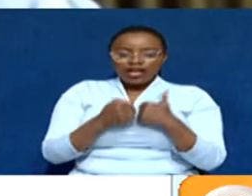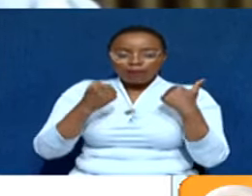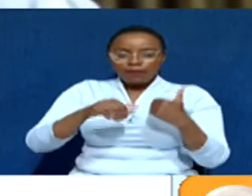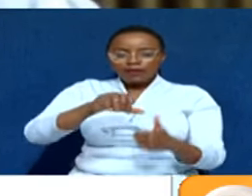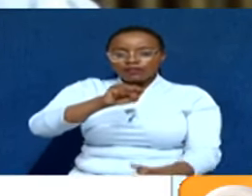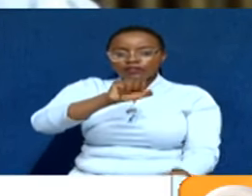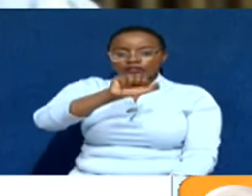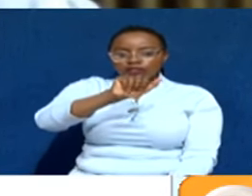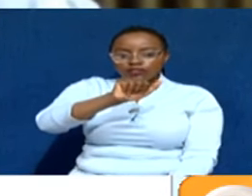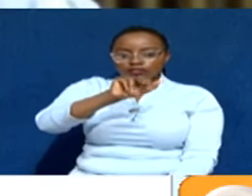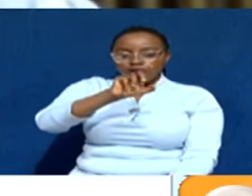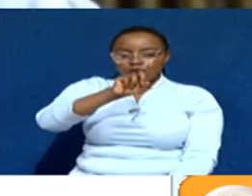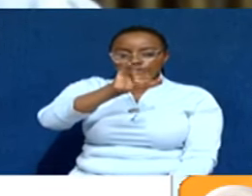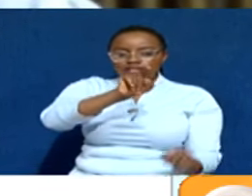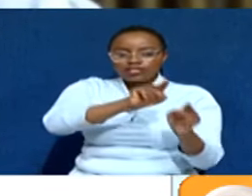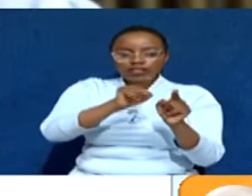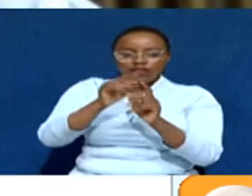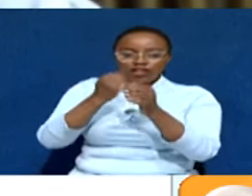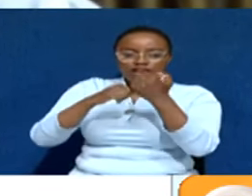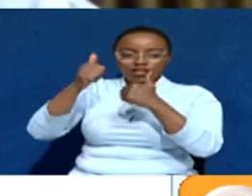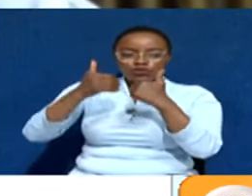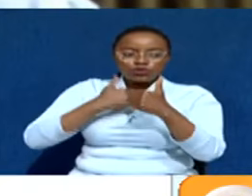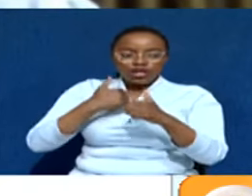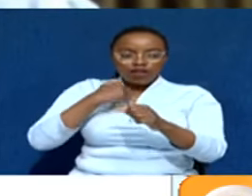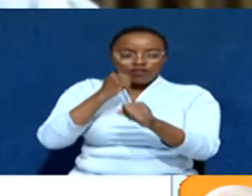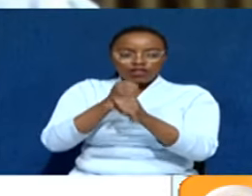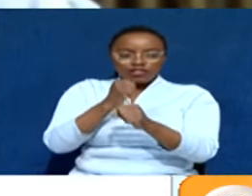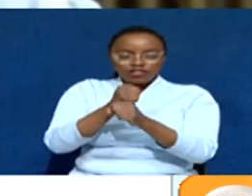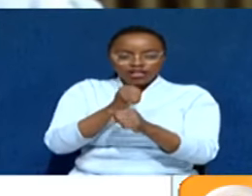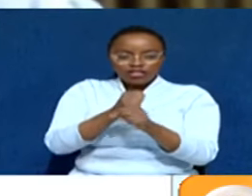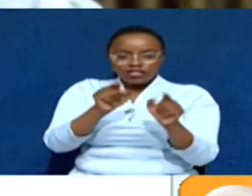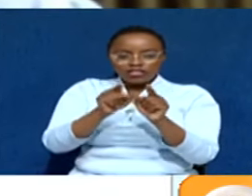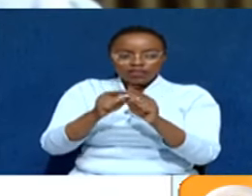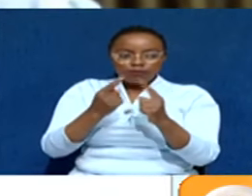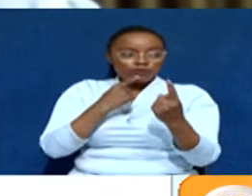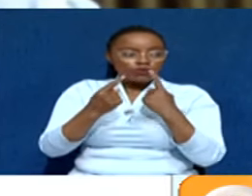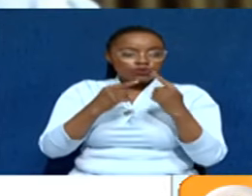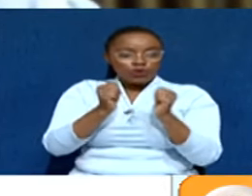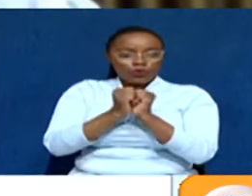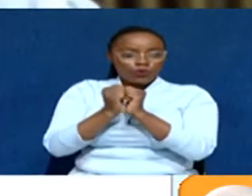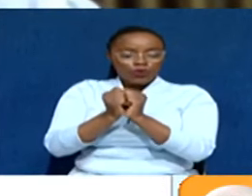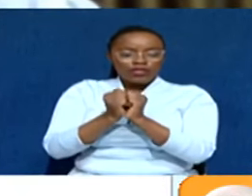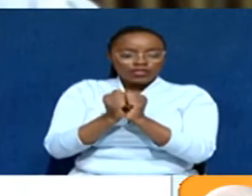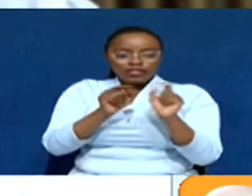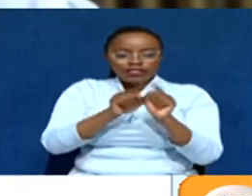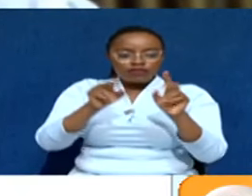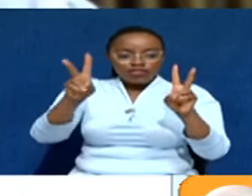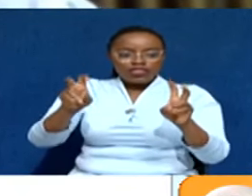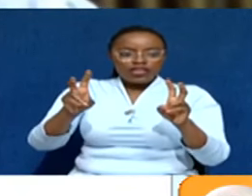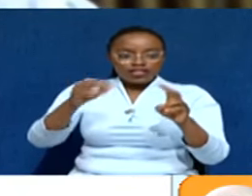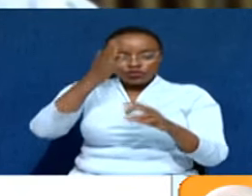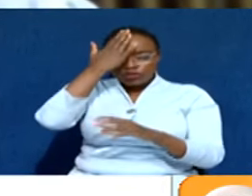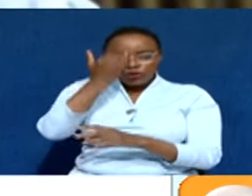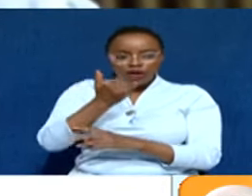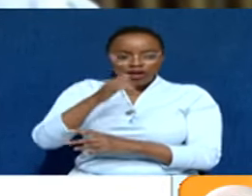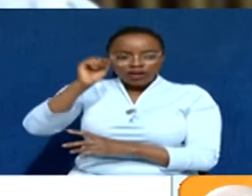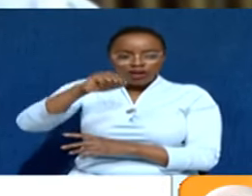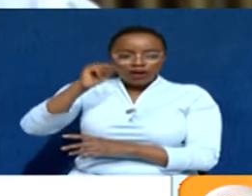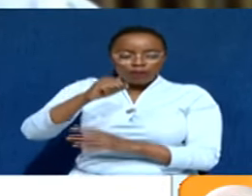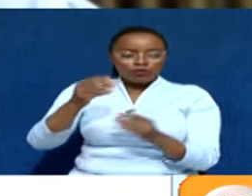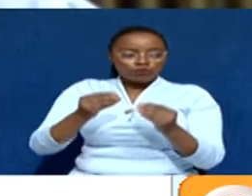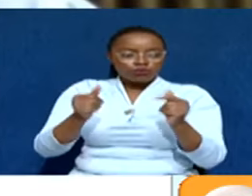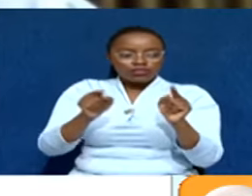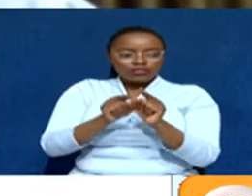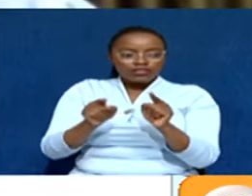in Saudi Arabia and what actions we are taking to address this issue so that we'll fix